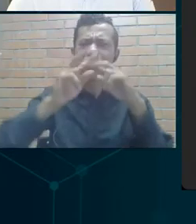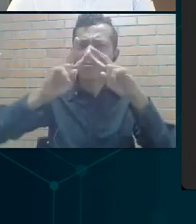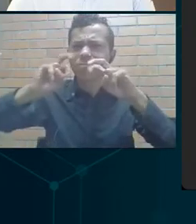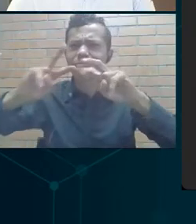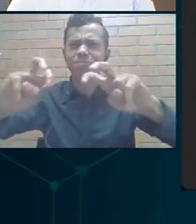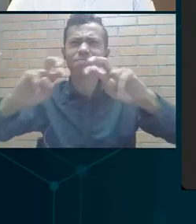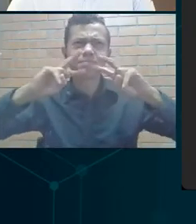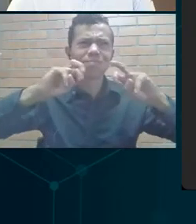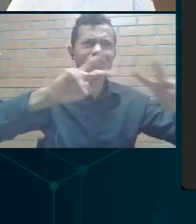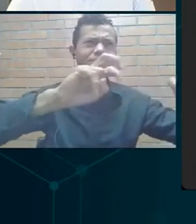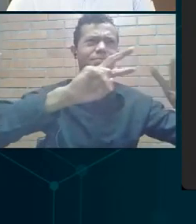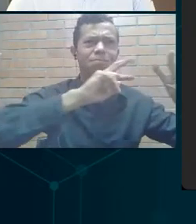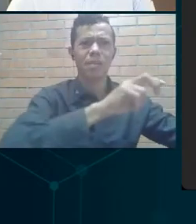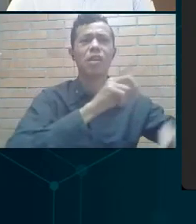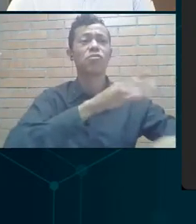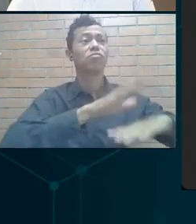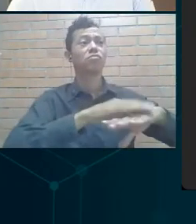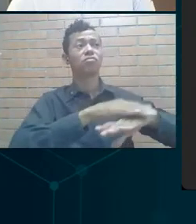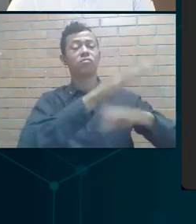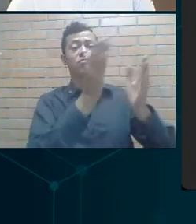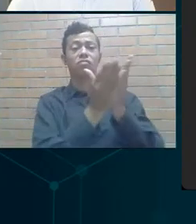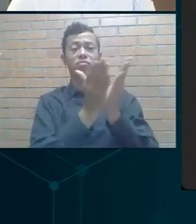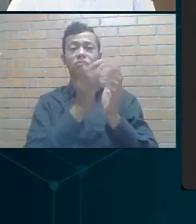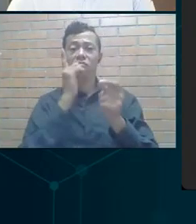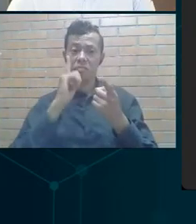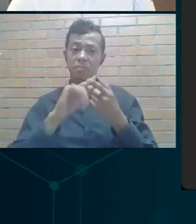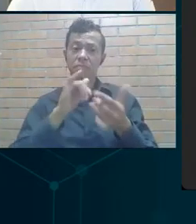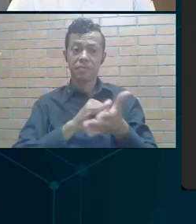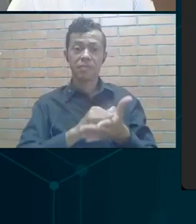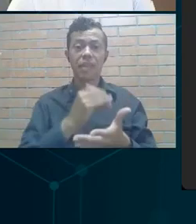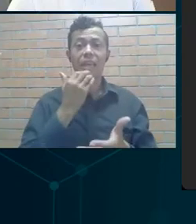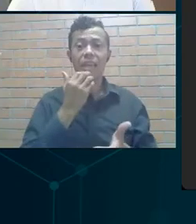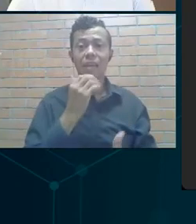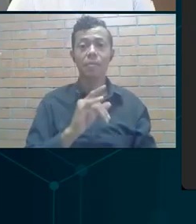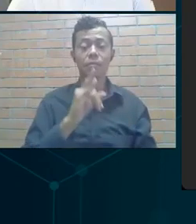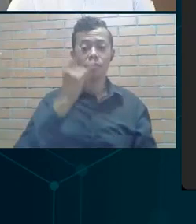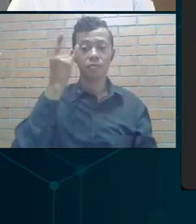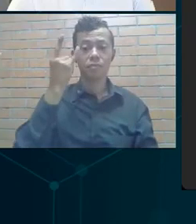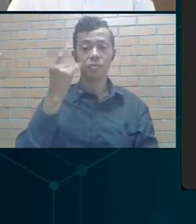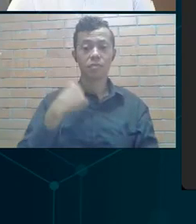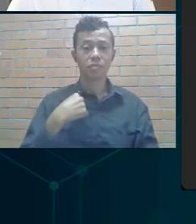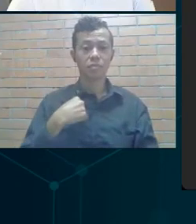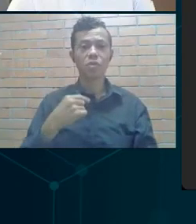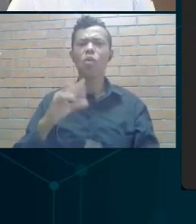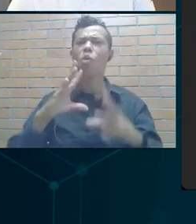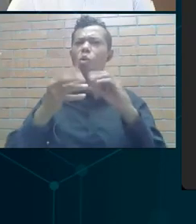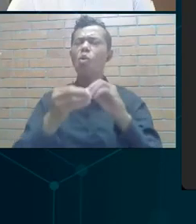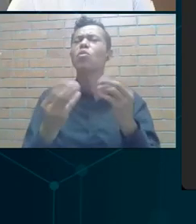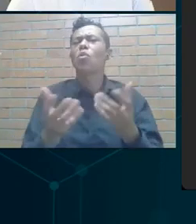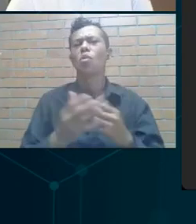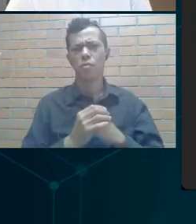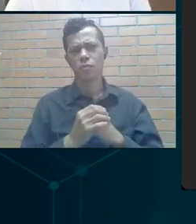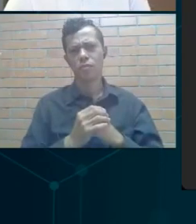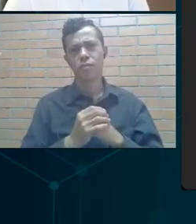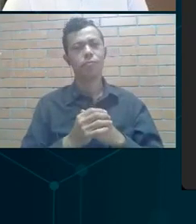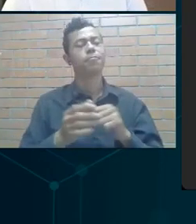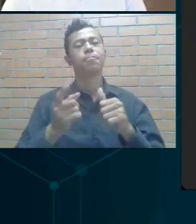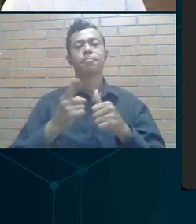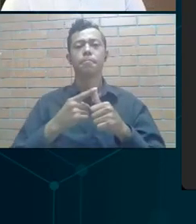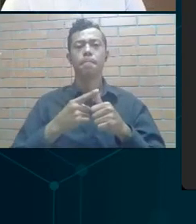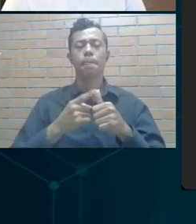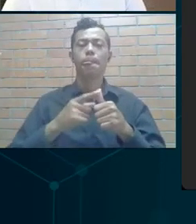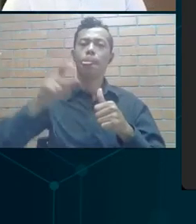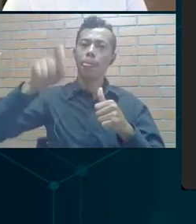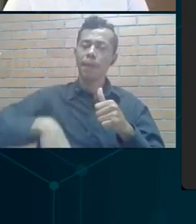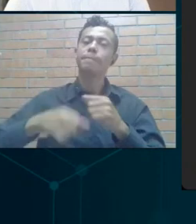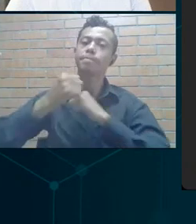first thing to do is not, how do I write this code? It's first search to see if somebody else has already written it,